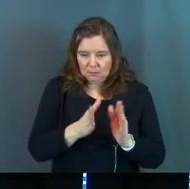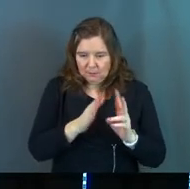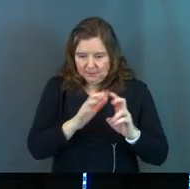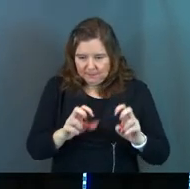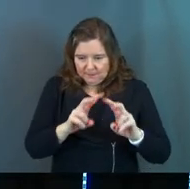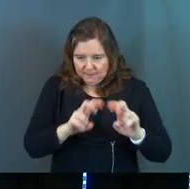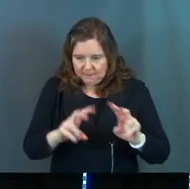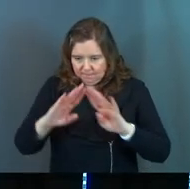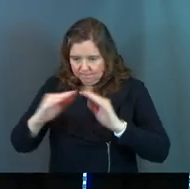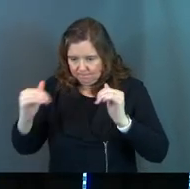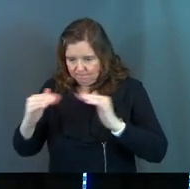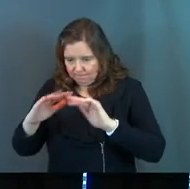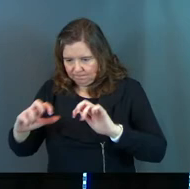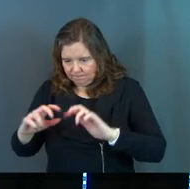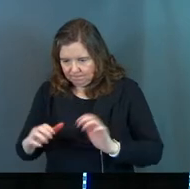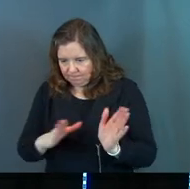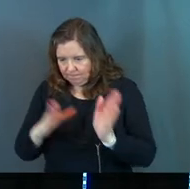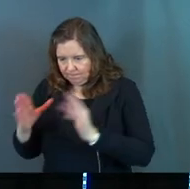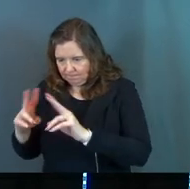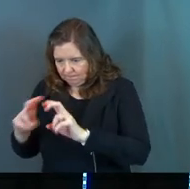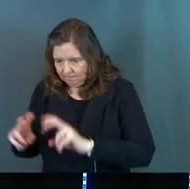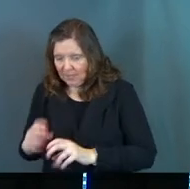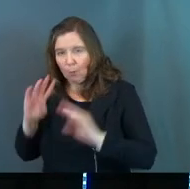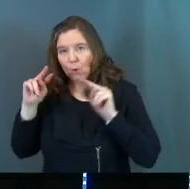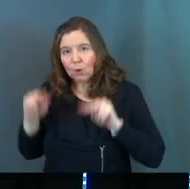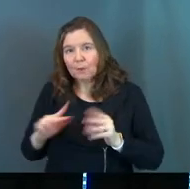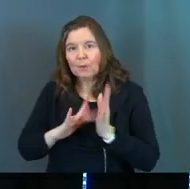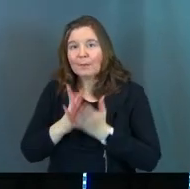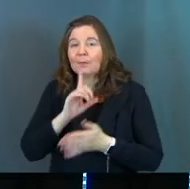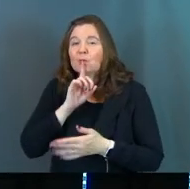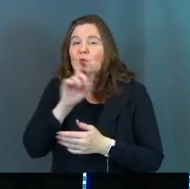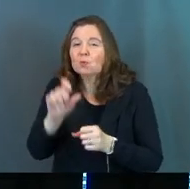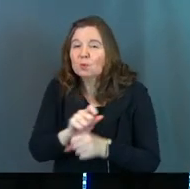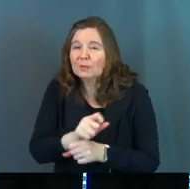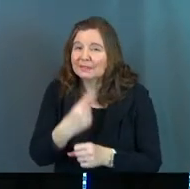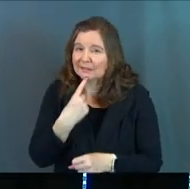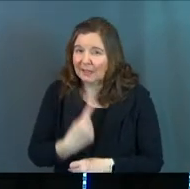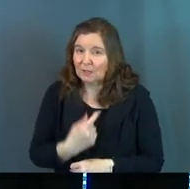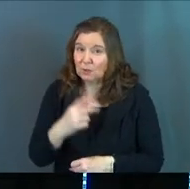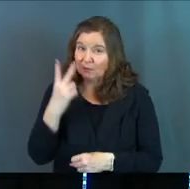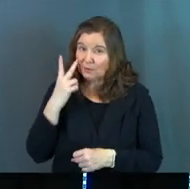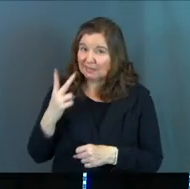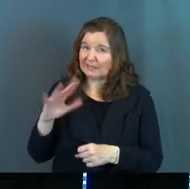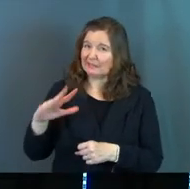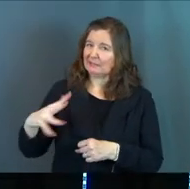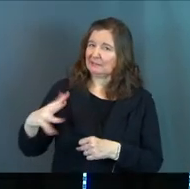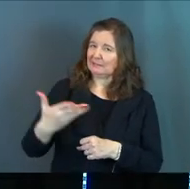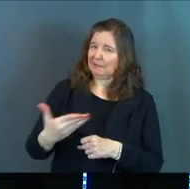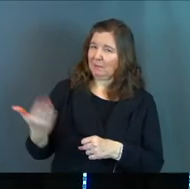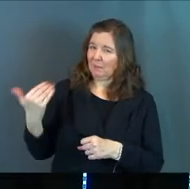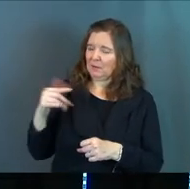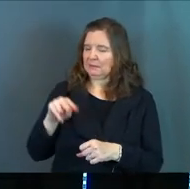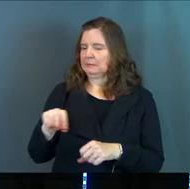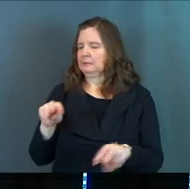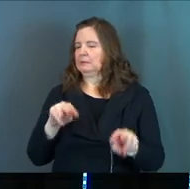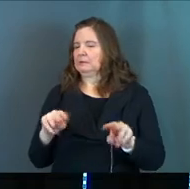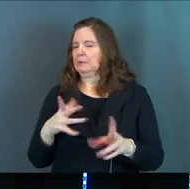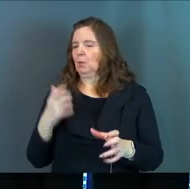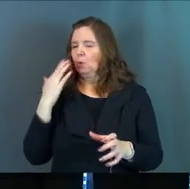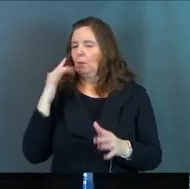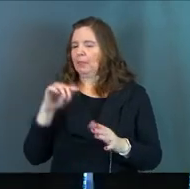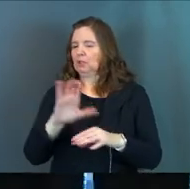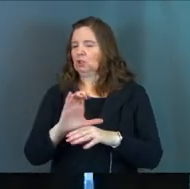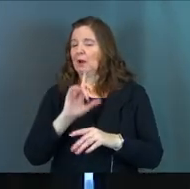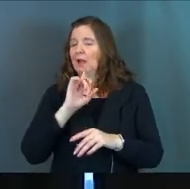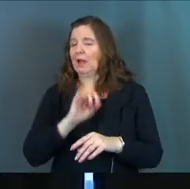one topic at a time, and we're going to look at what the Bible actually says. So if you've seen some shady stuff, and you're like, I'd like to know